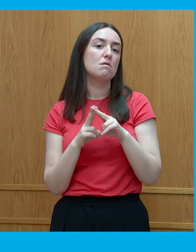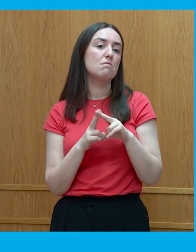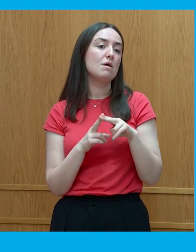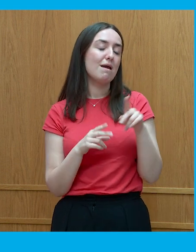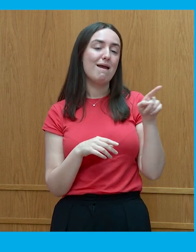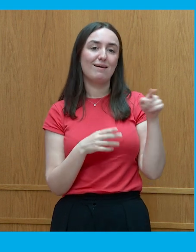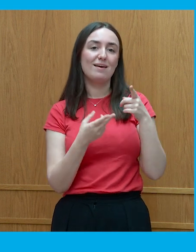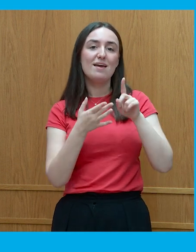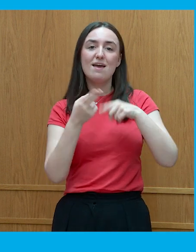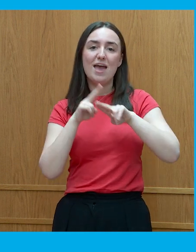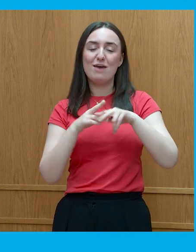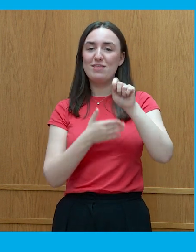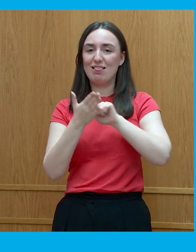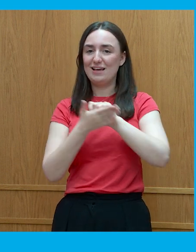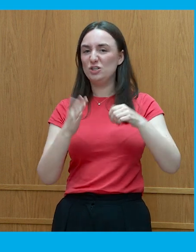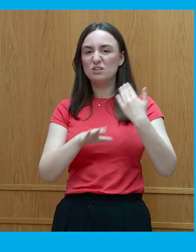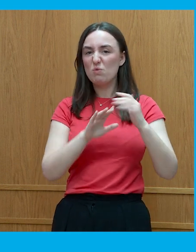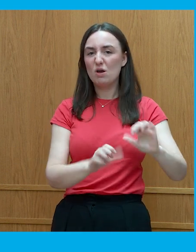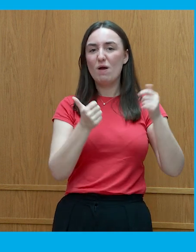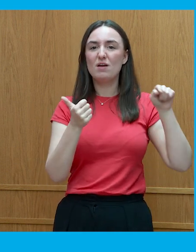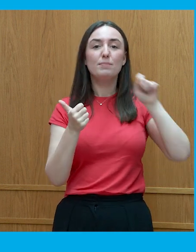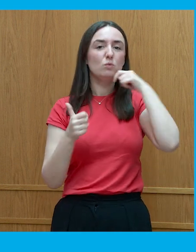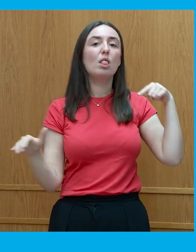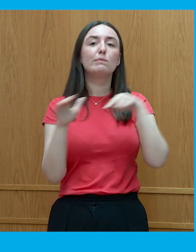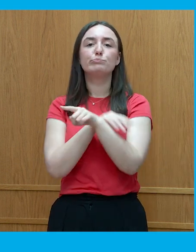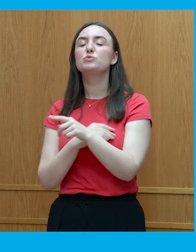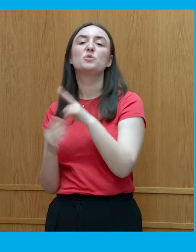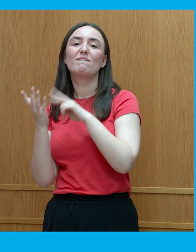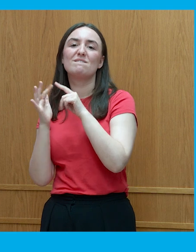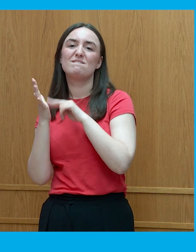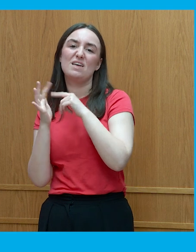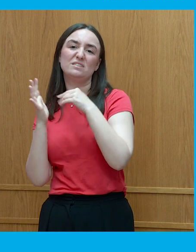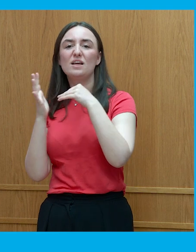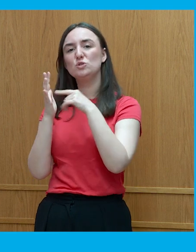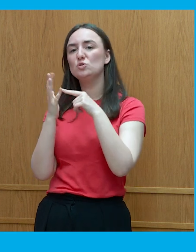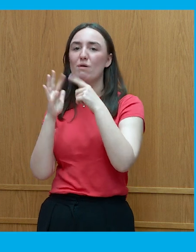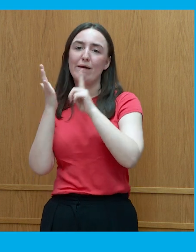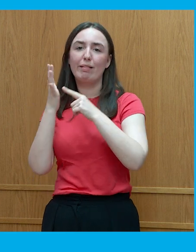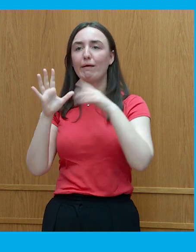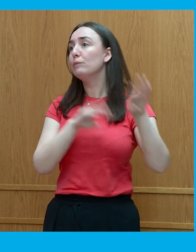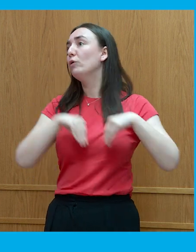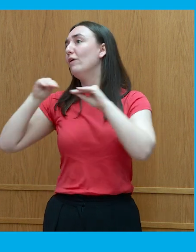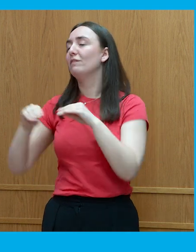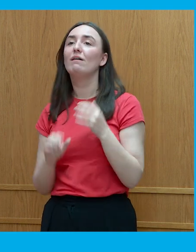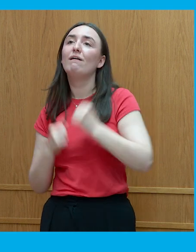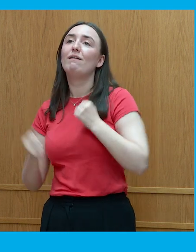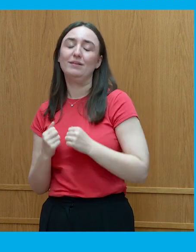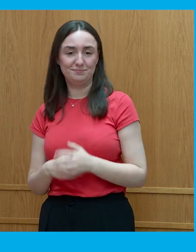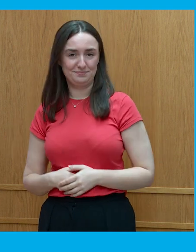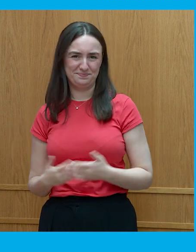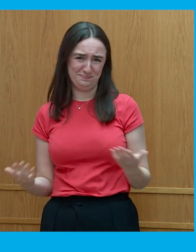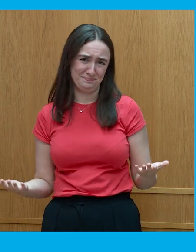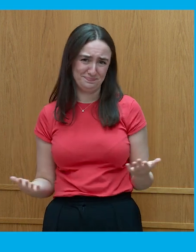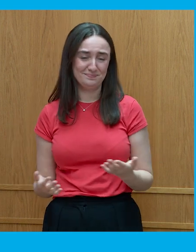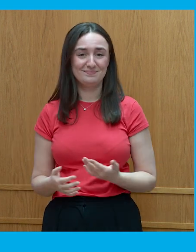to Venezuela or something. But I think, you know, that's certainly what, you